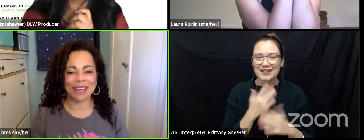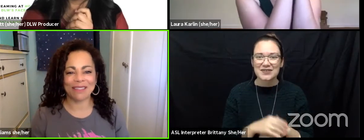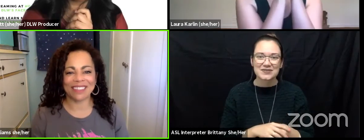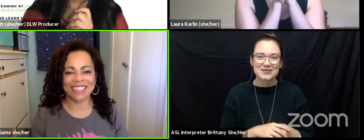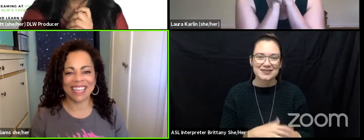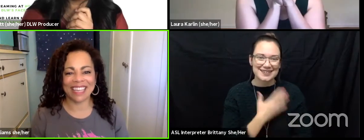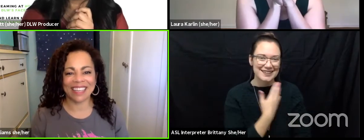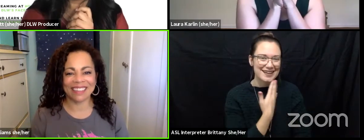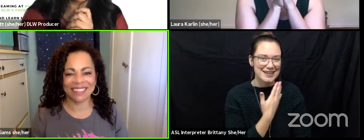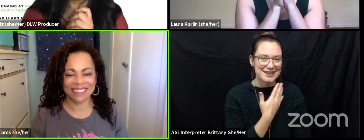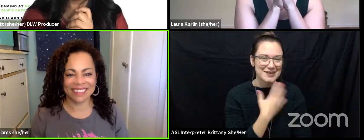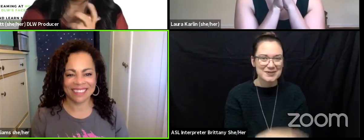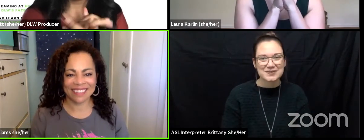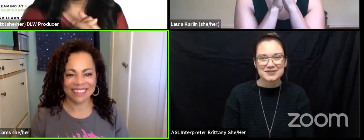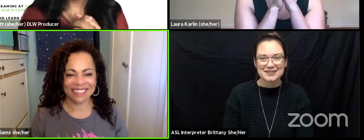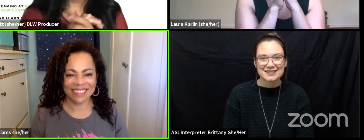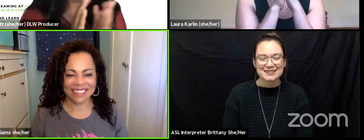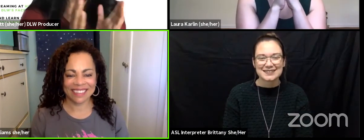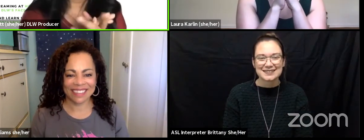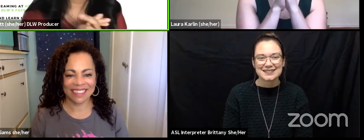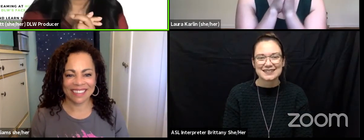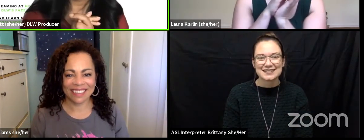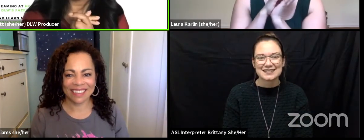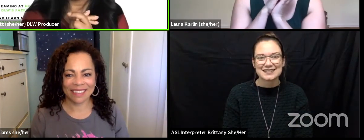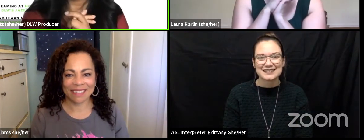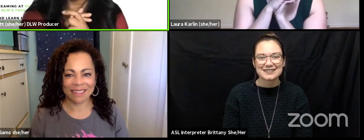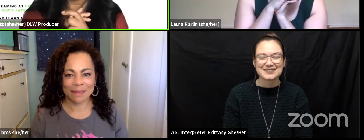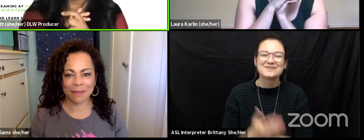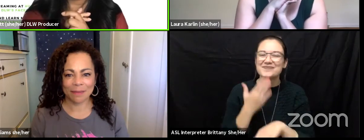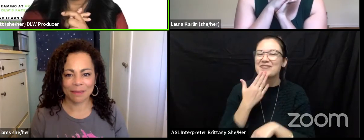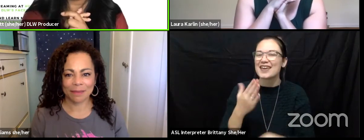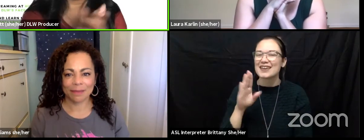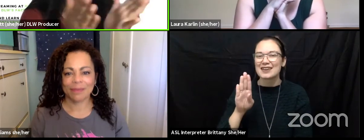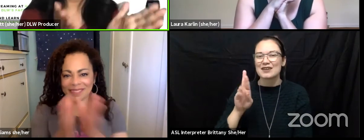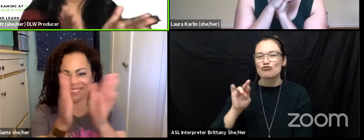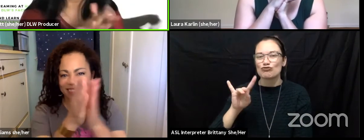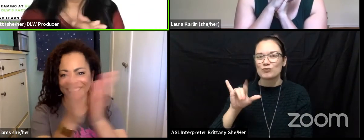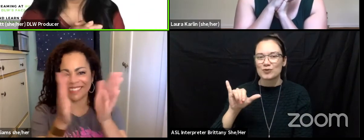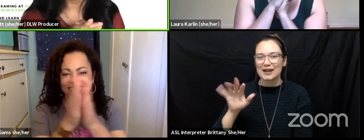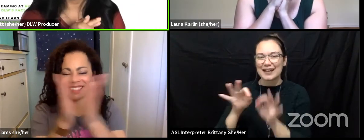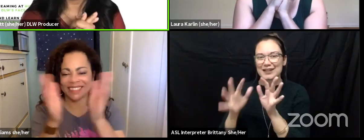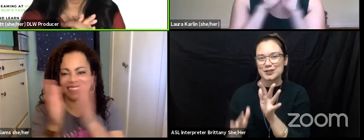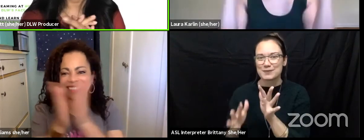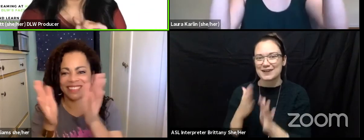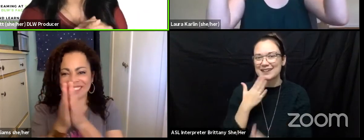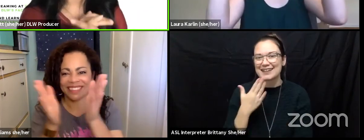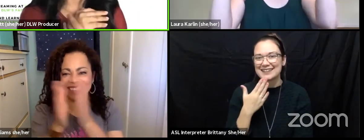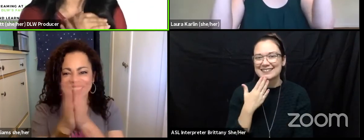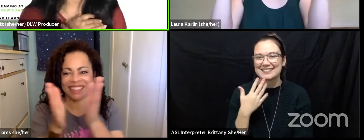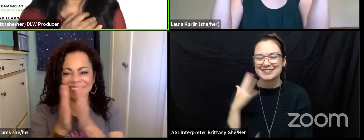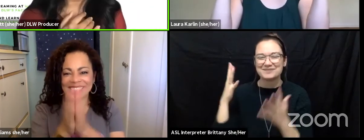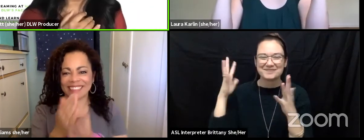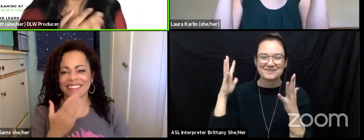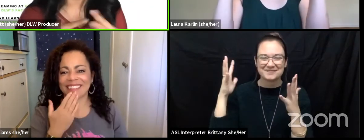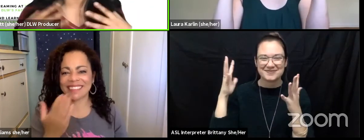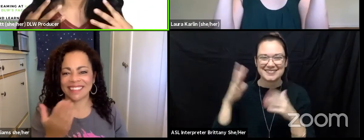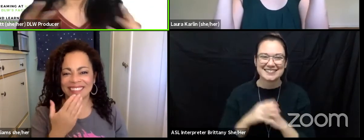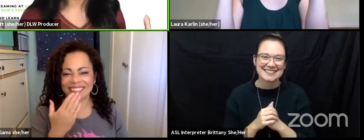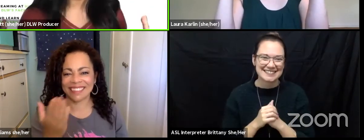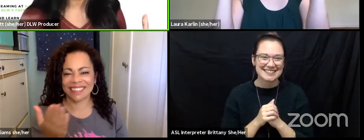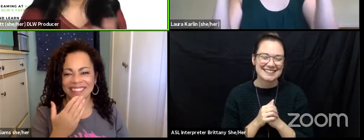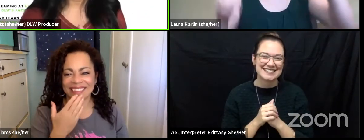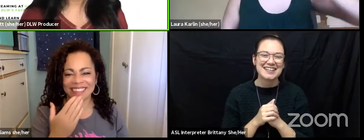Super grateful. Thank you. And thank you, Brittany Balance, our ASL interpreter, who brought our discussion to the